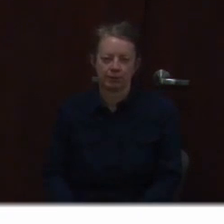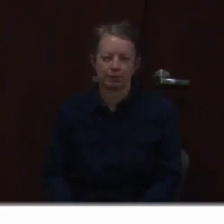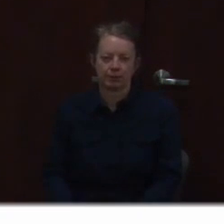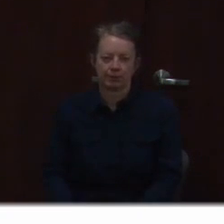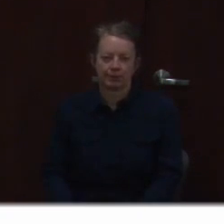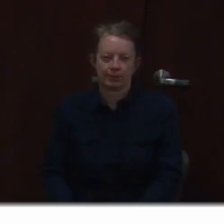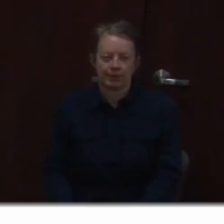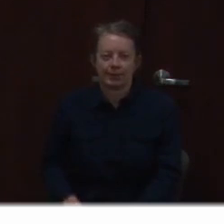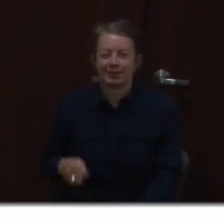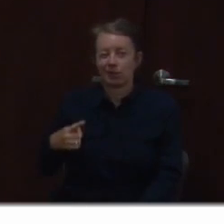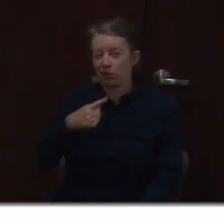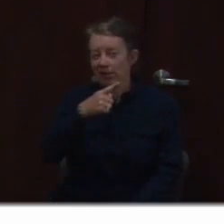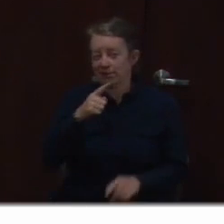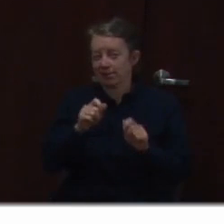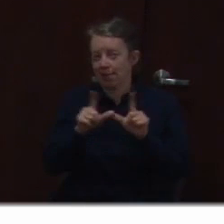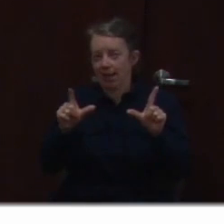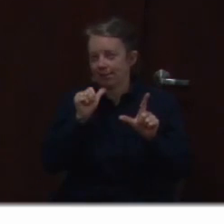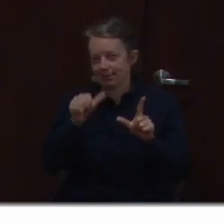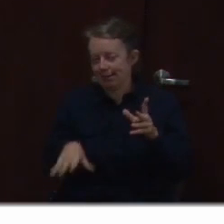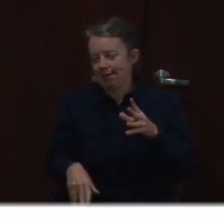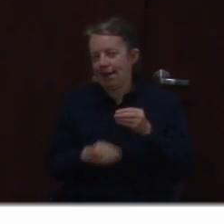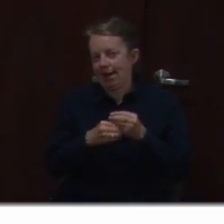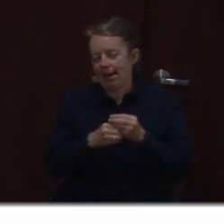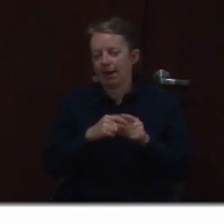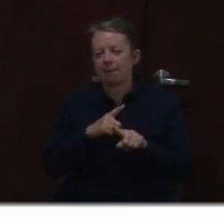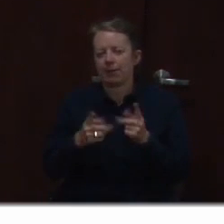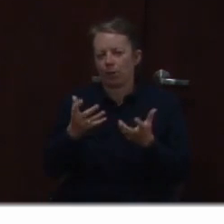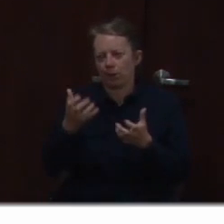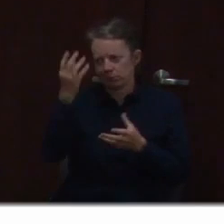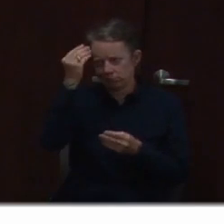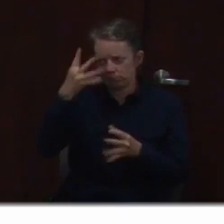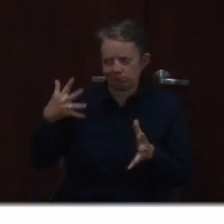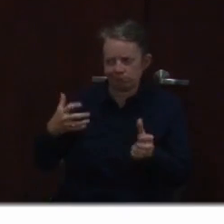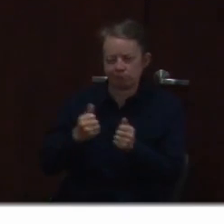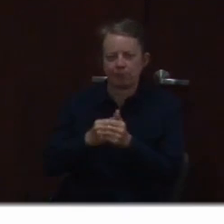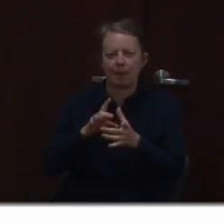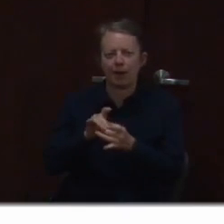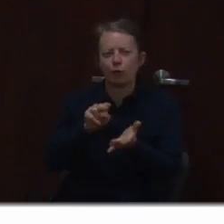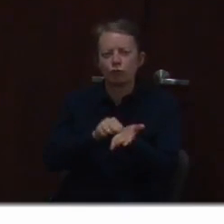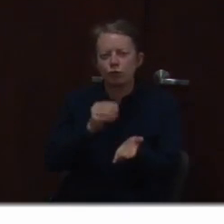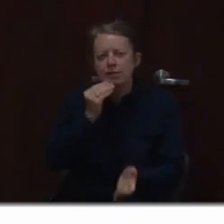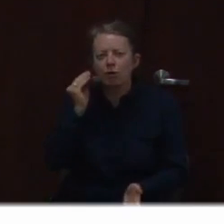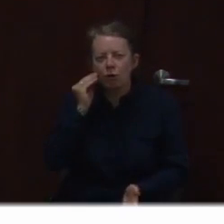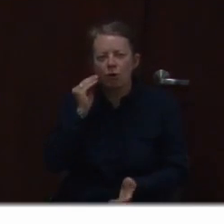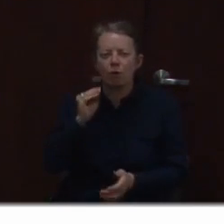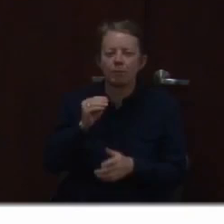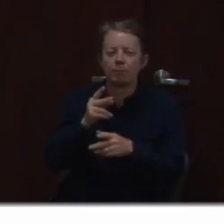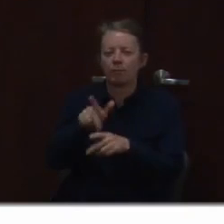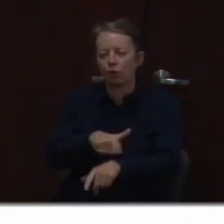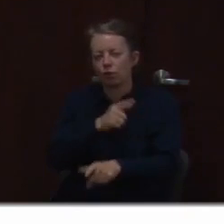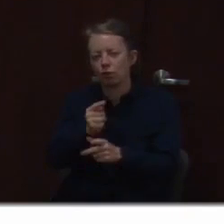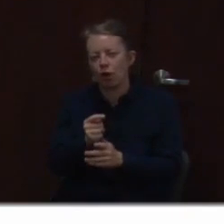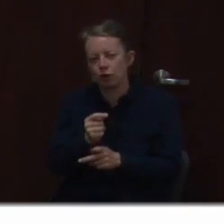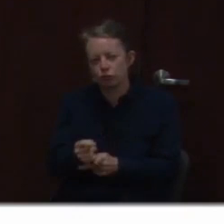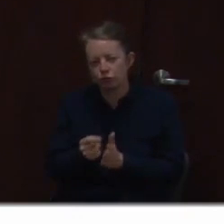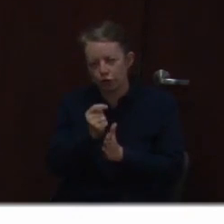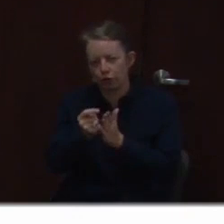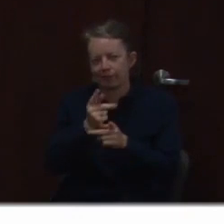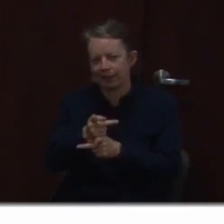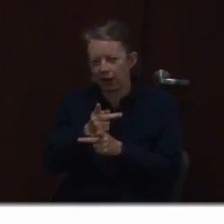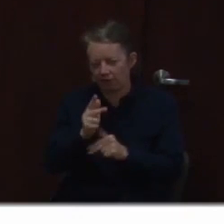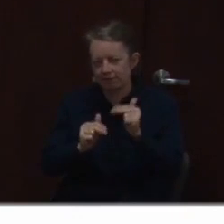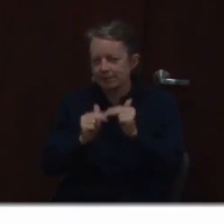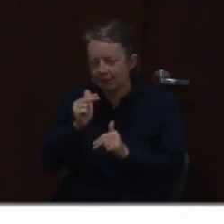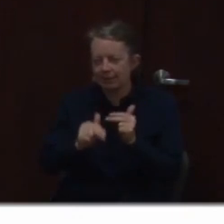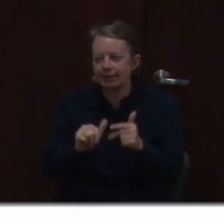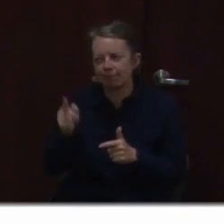I didn't put it on the slide, but I did want to update you all on the long-term care facility work too, because I know that's been of great interest to you all. And